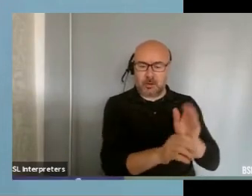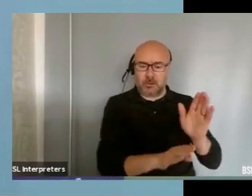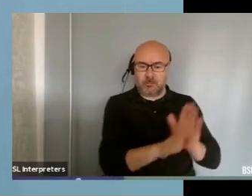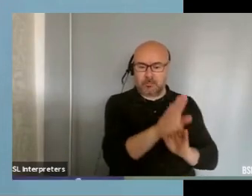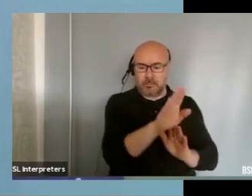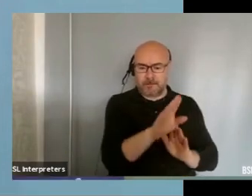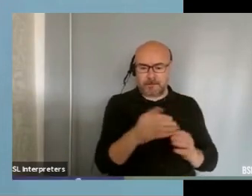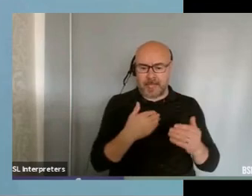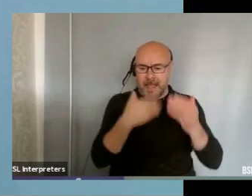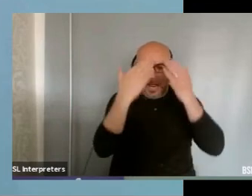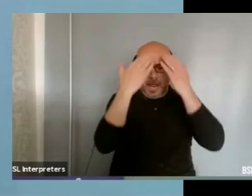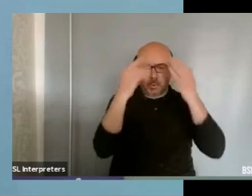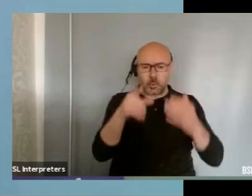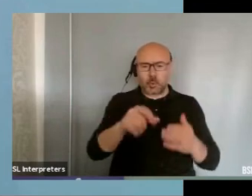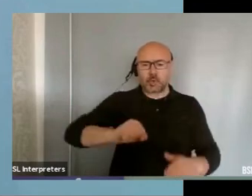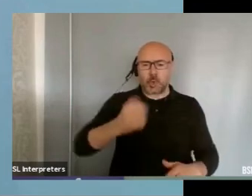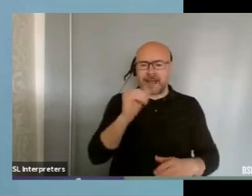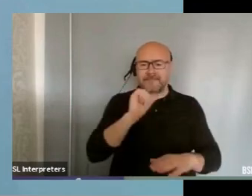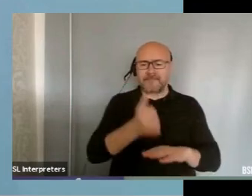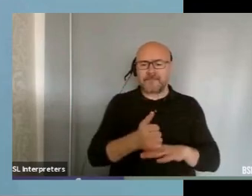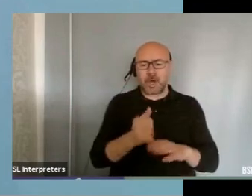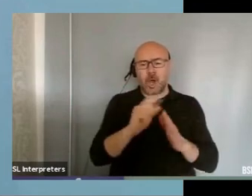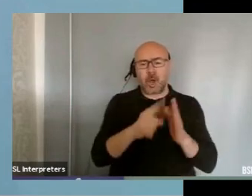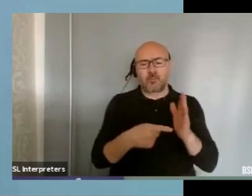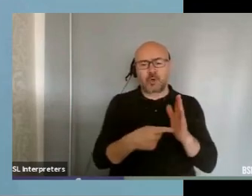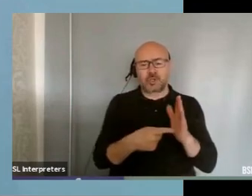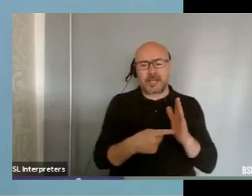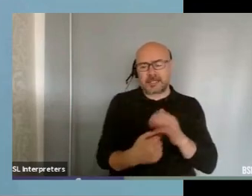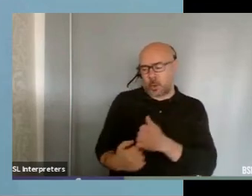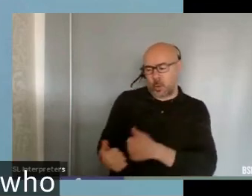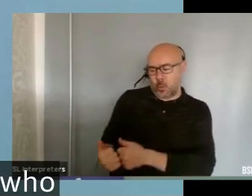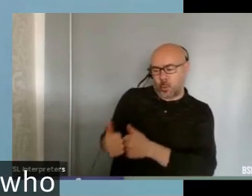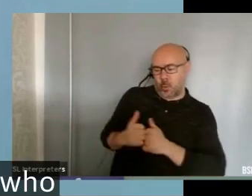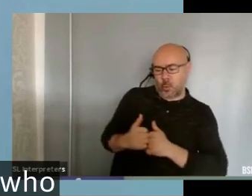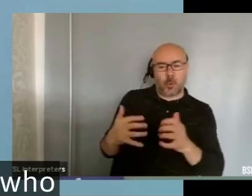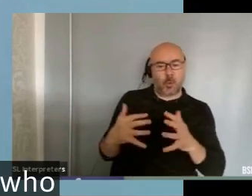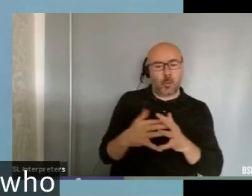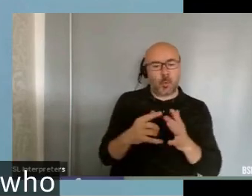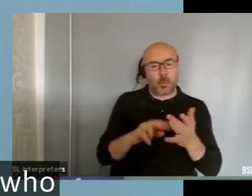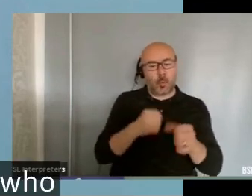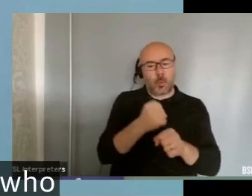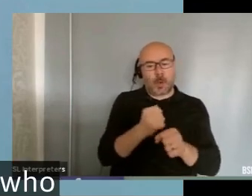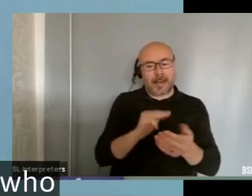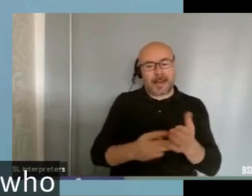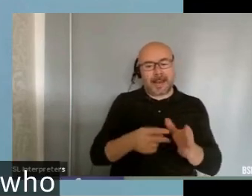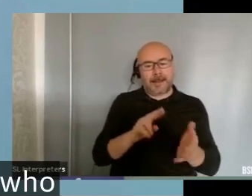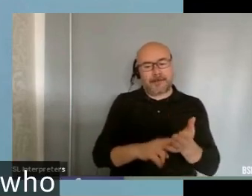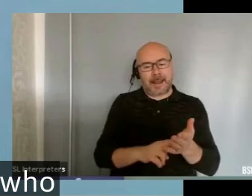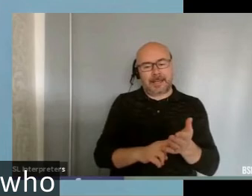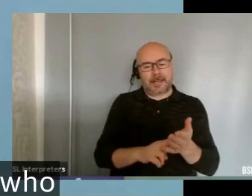any Project Wingman clinics. Is that familiar? One of my colleagues in London